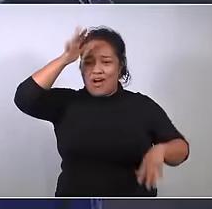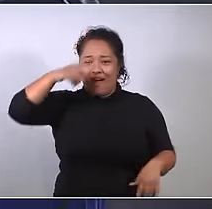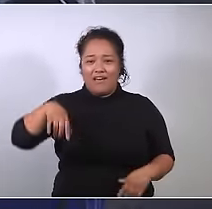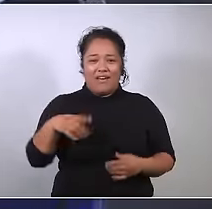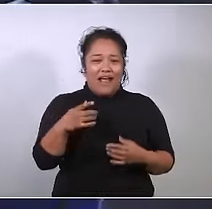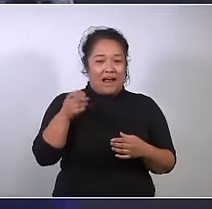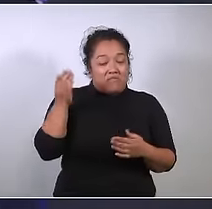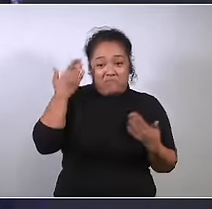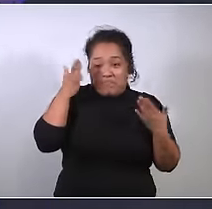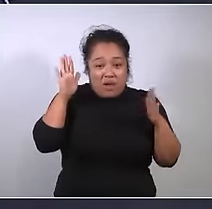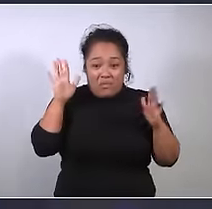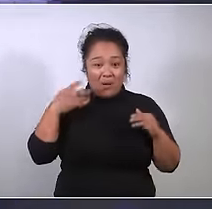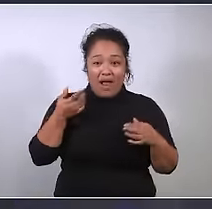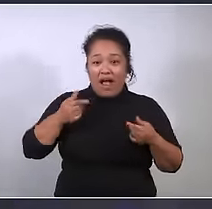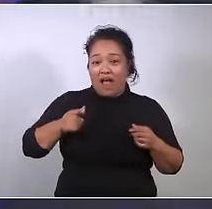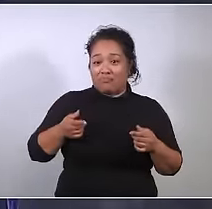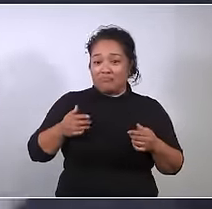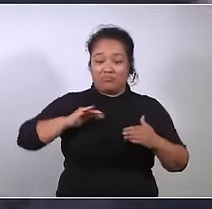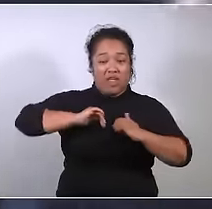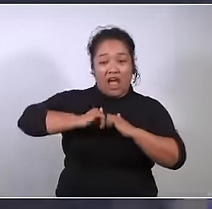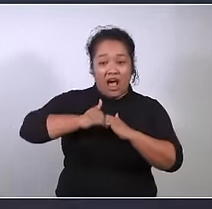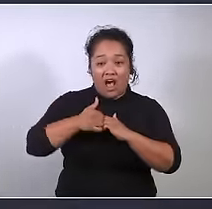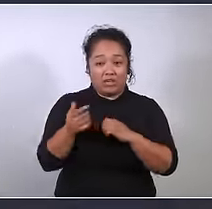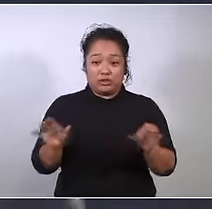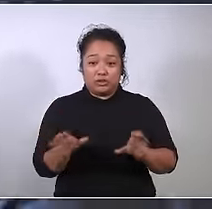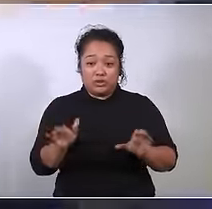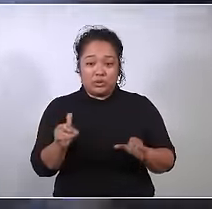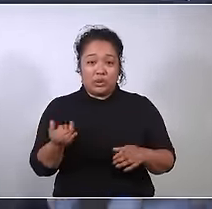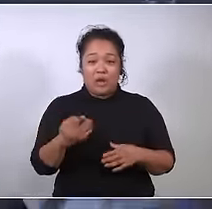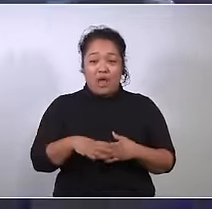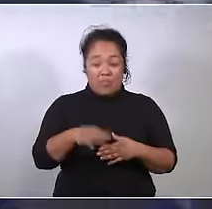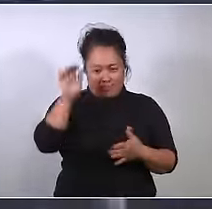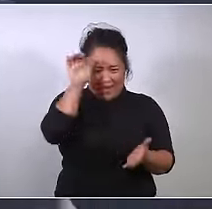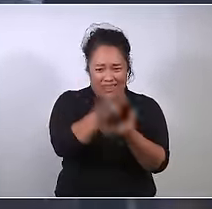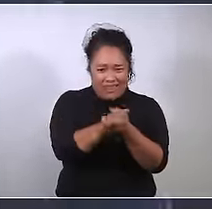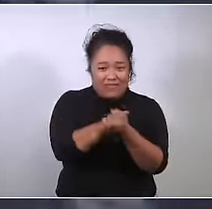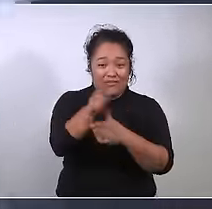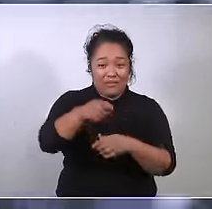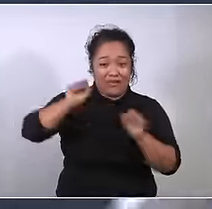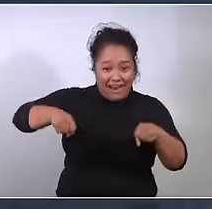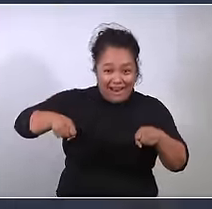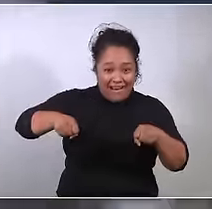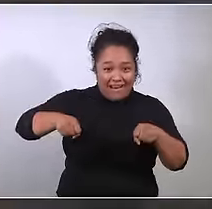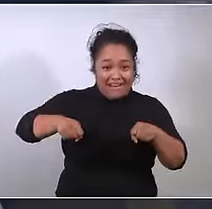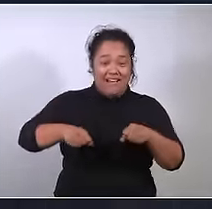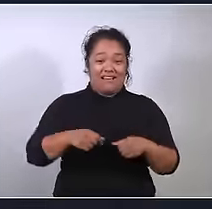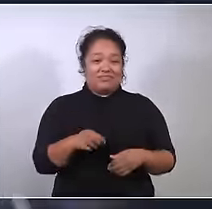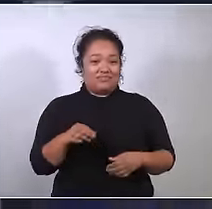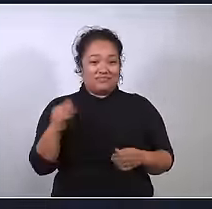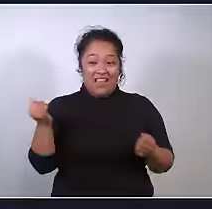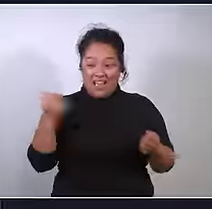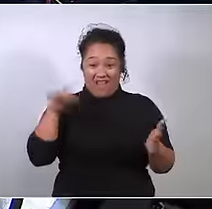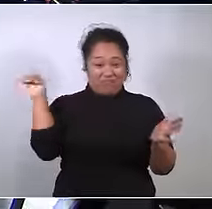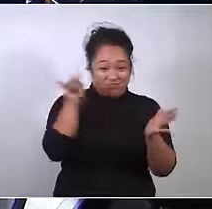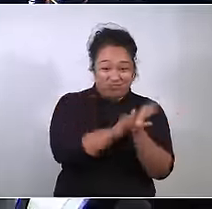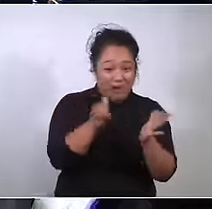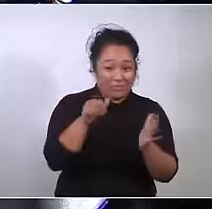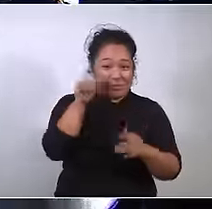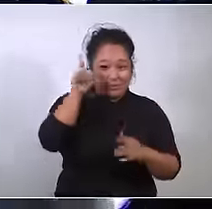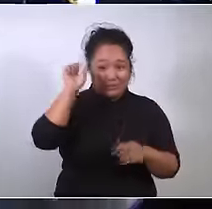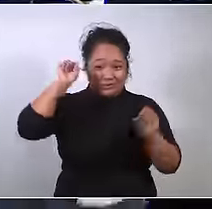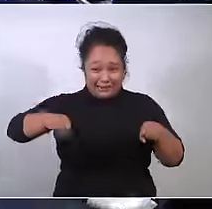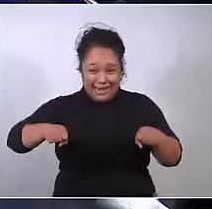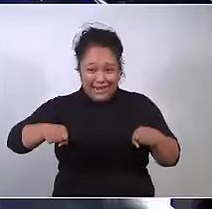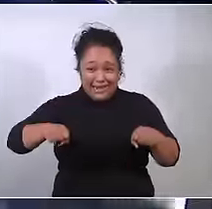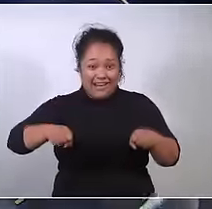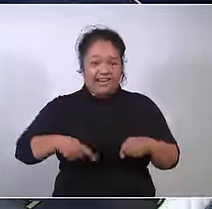you're going to do it, but I believe you're going to do it, because you're not a man that you should lie, and you've never said something that you do